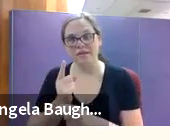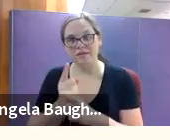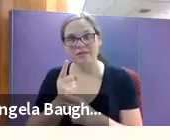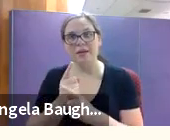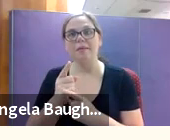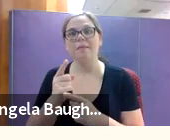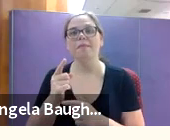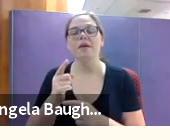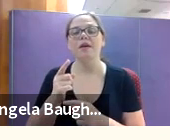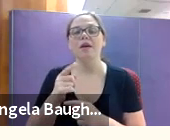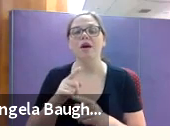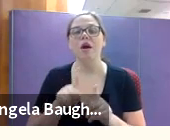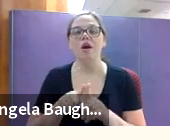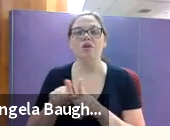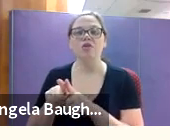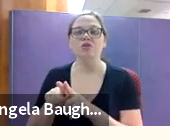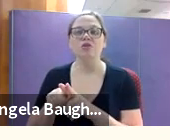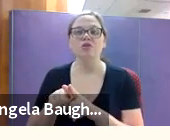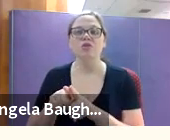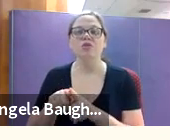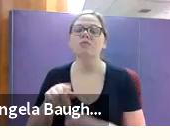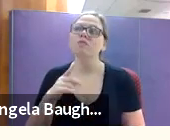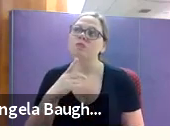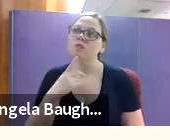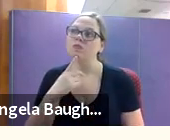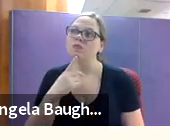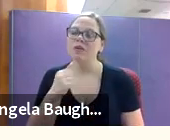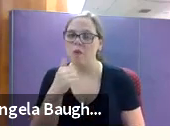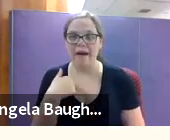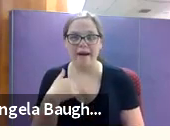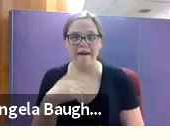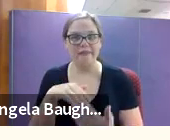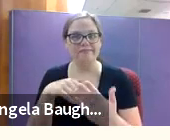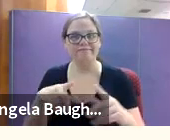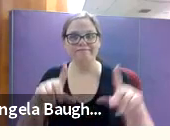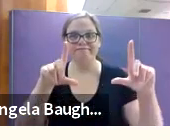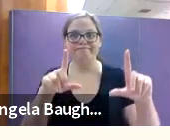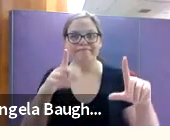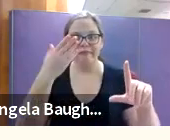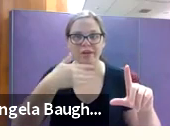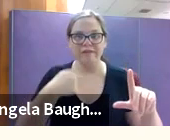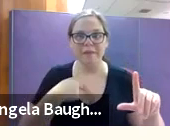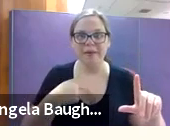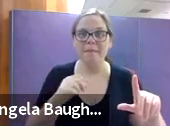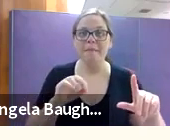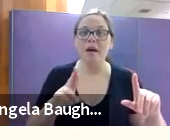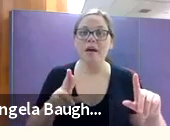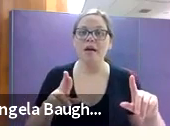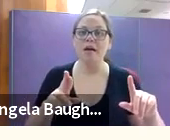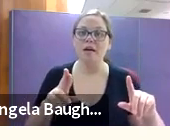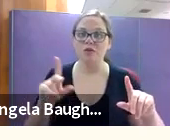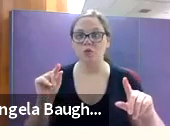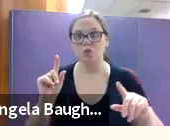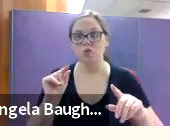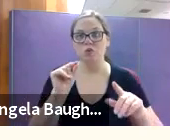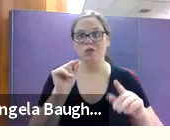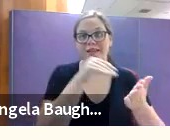though is that, say, I don't know, I don't have it in front of me and I didn't pull it up, but if you used 20,000 your first